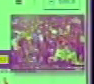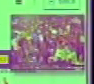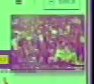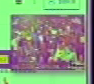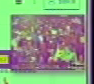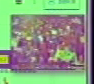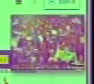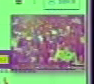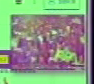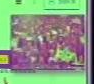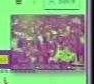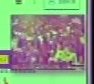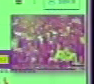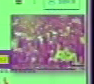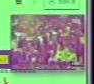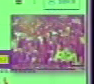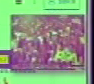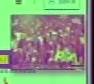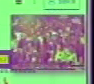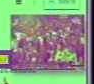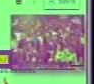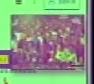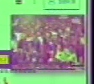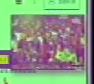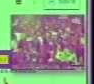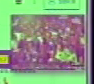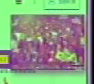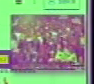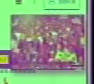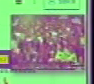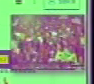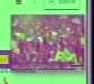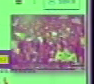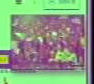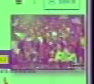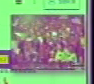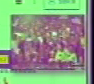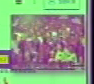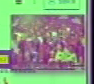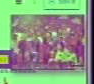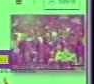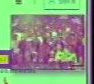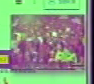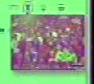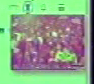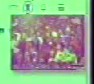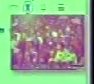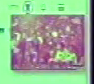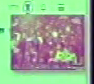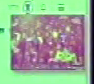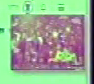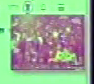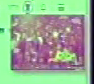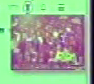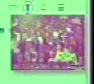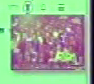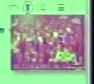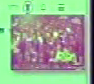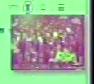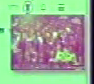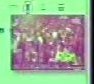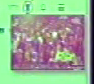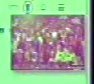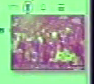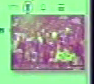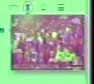already a miracle. The power of God in has fact, been released. Right I will from take this yesterday, one from Katsina State, he came around that is coming from Sister Fumi, who has been suffering from